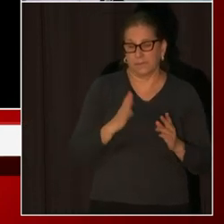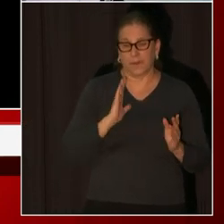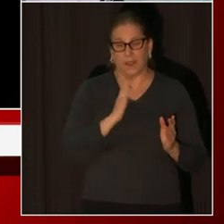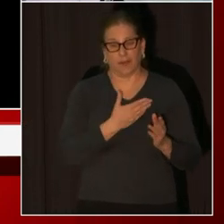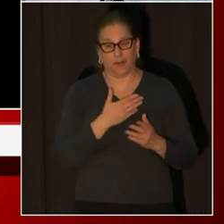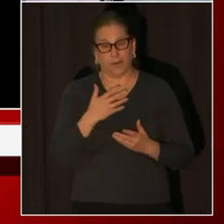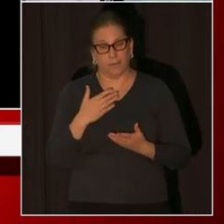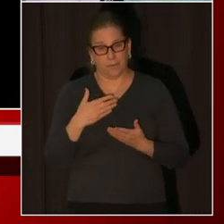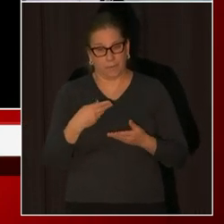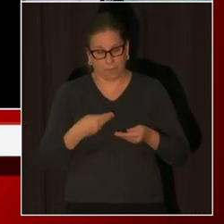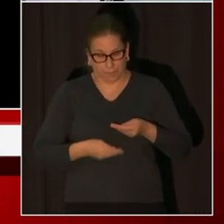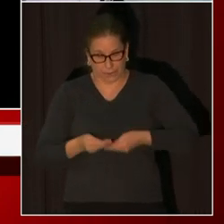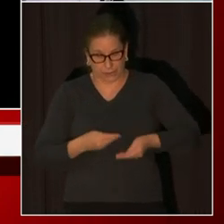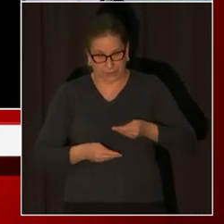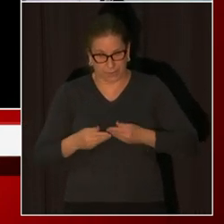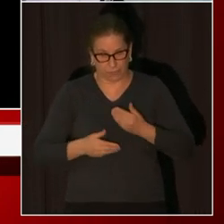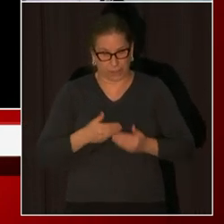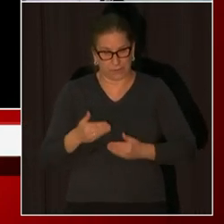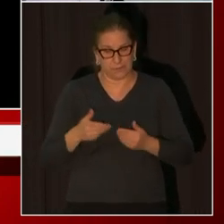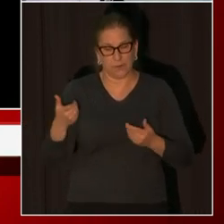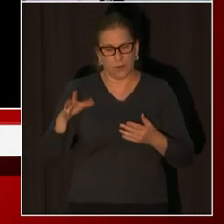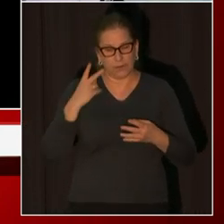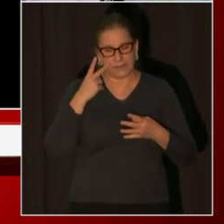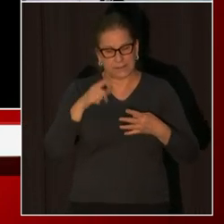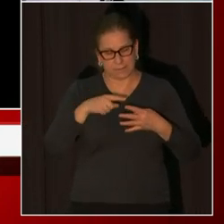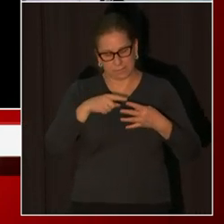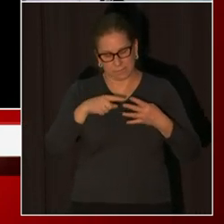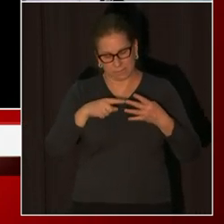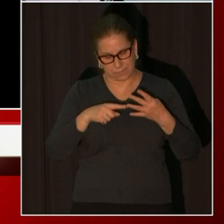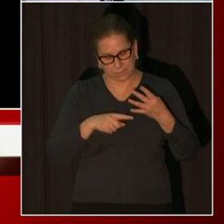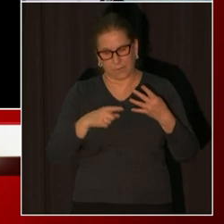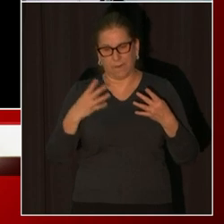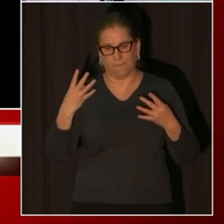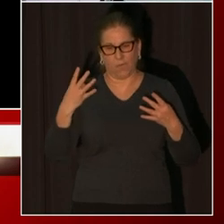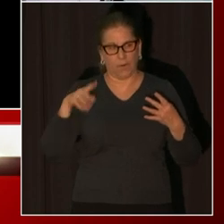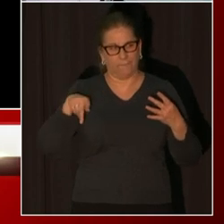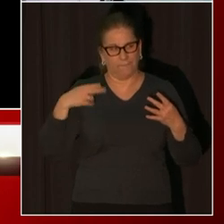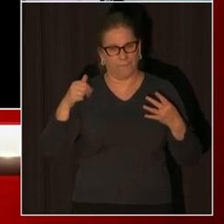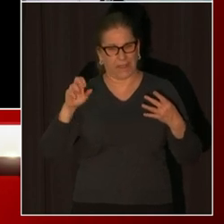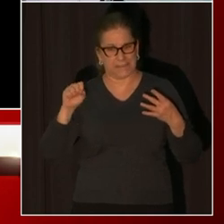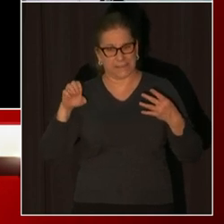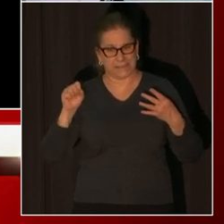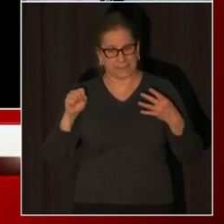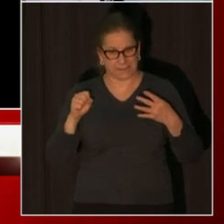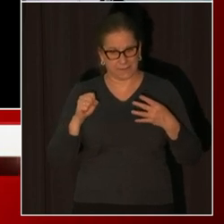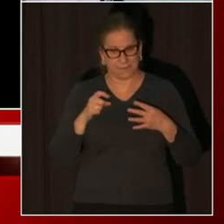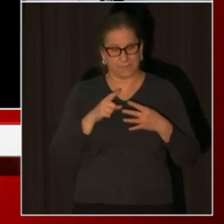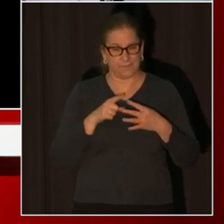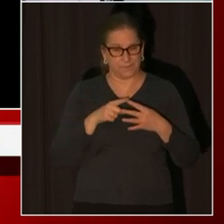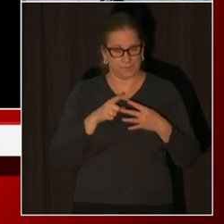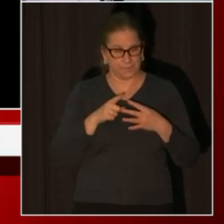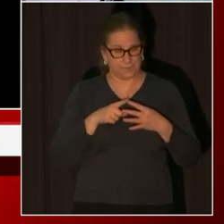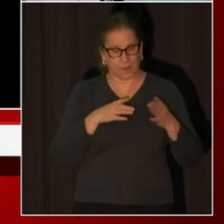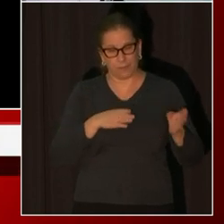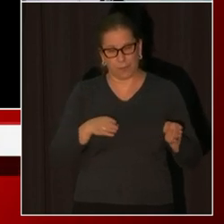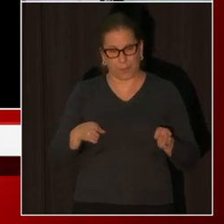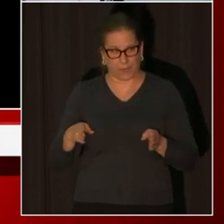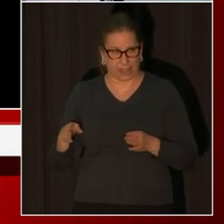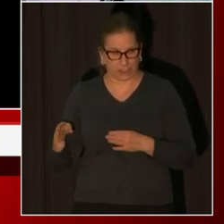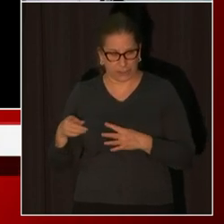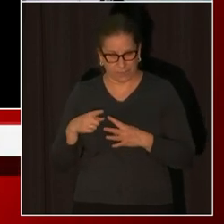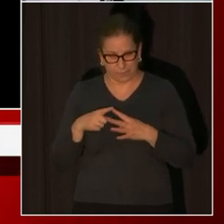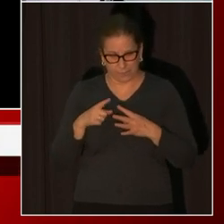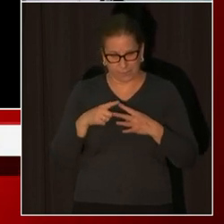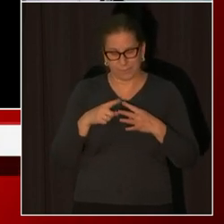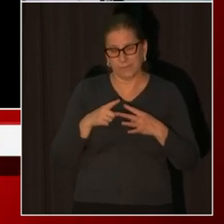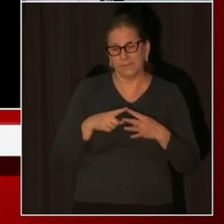4 phases that we're in. In the preparation phase, where just before we release the